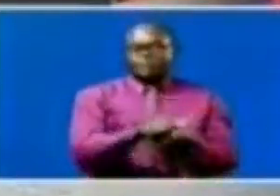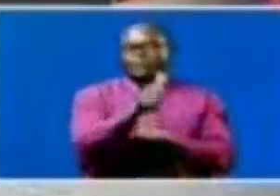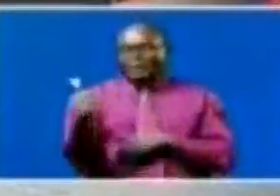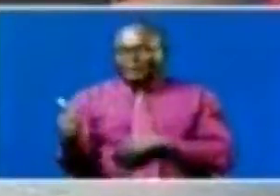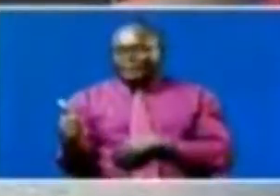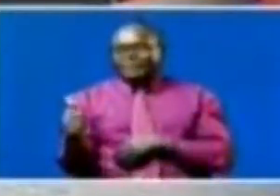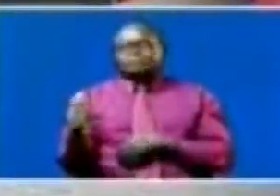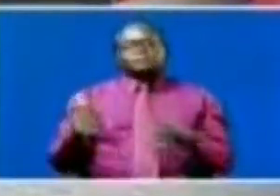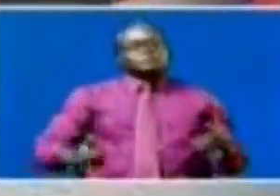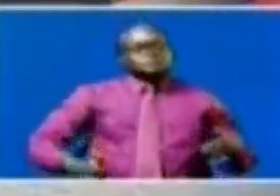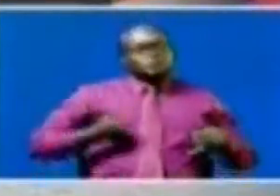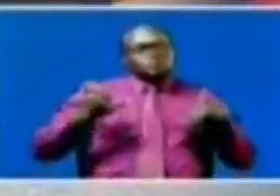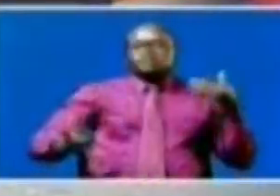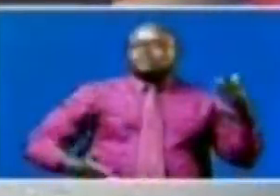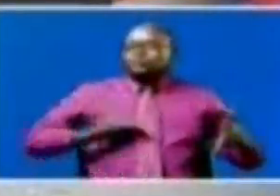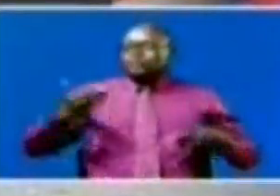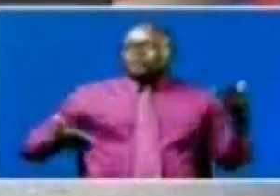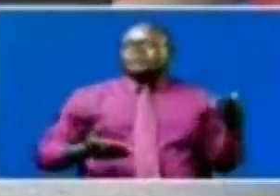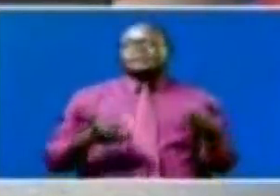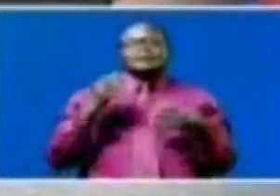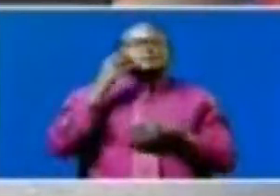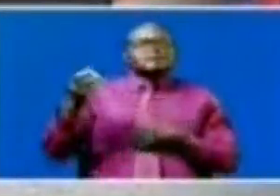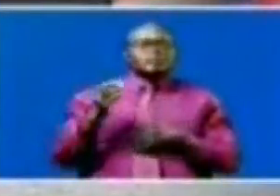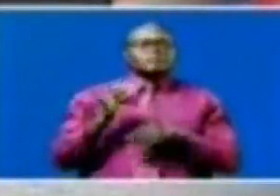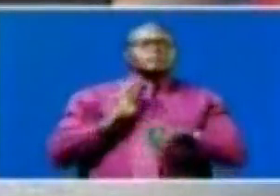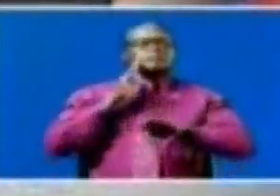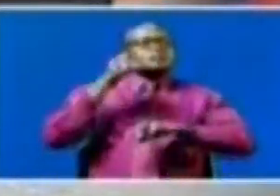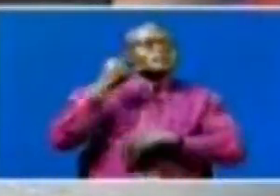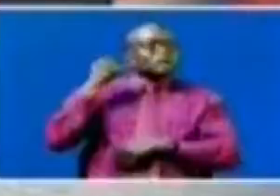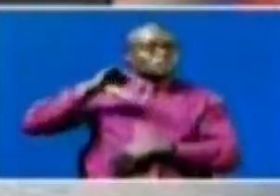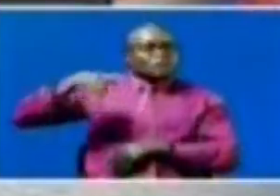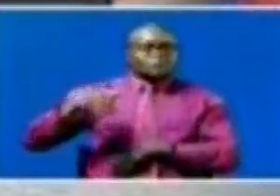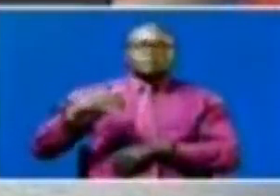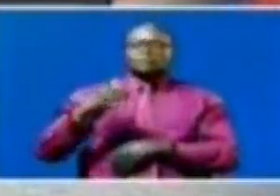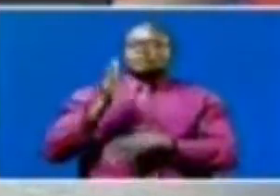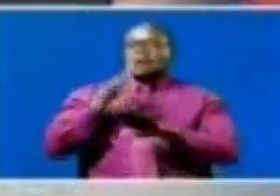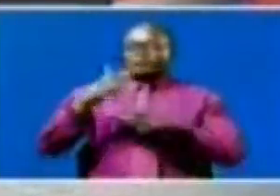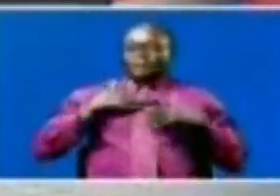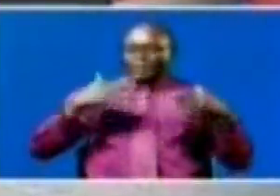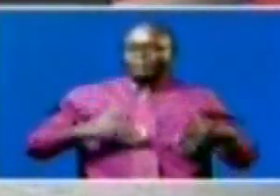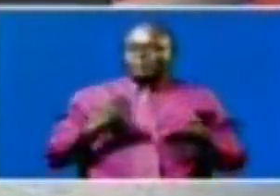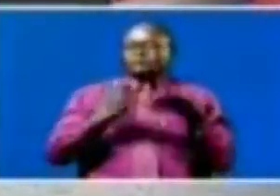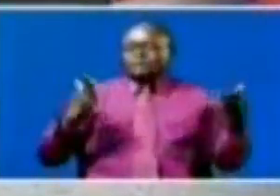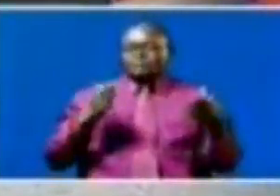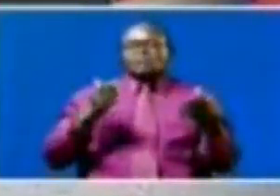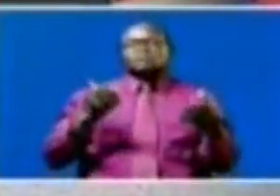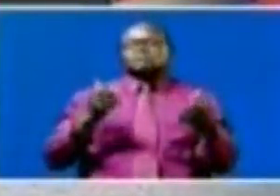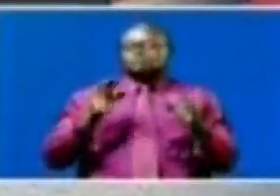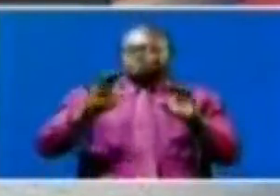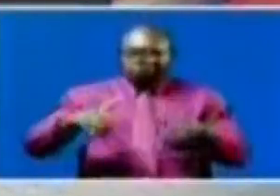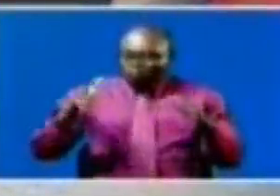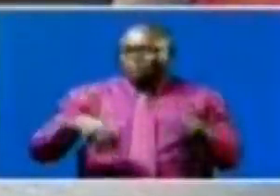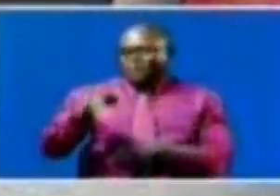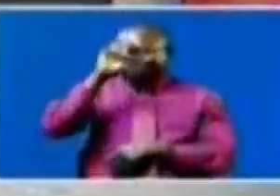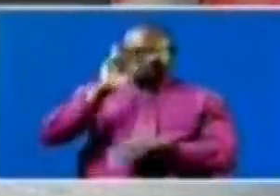was a mixture of joy and sadness for Magumu villagers in Nakuru County as a body of an unknown person was exhumed by police